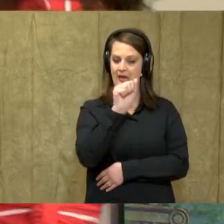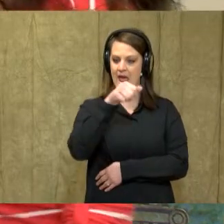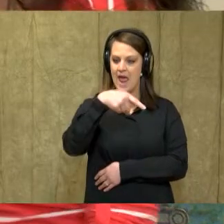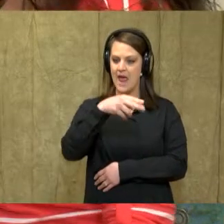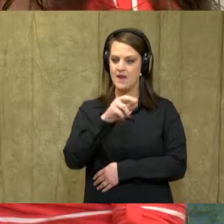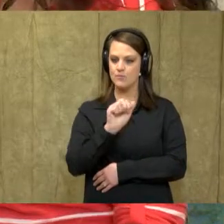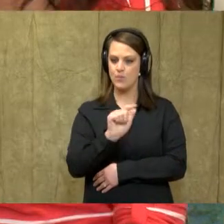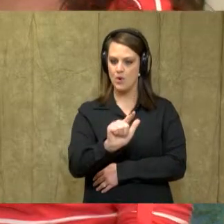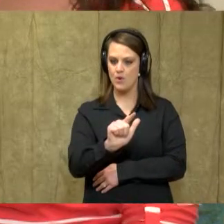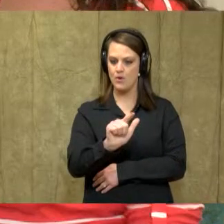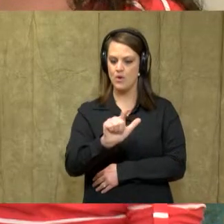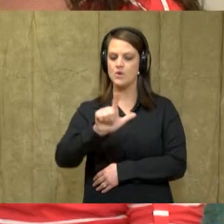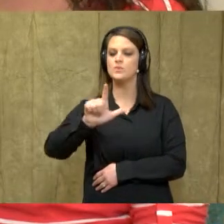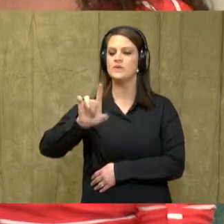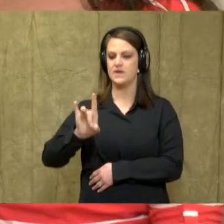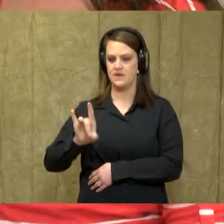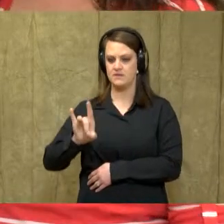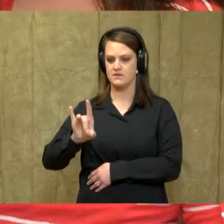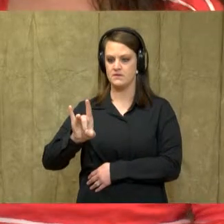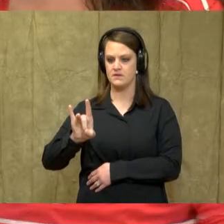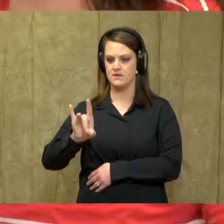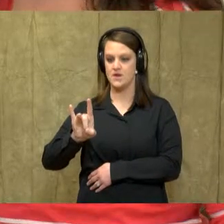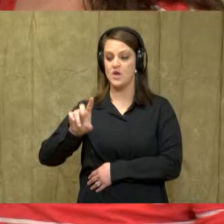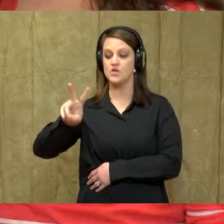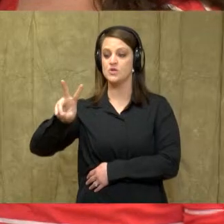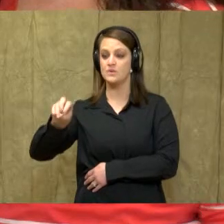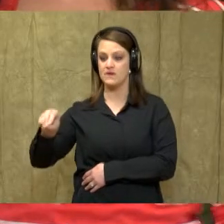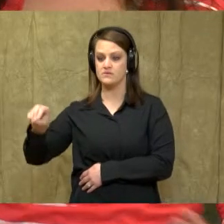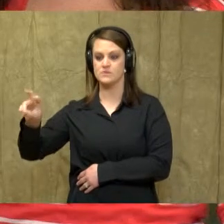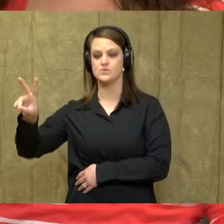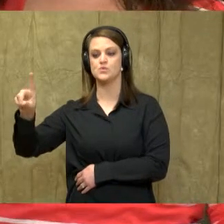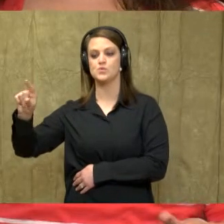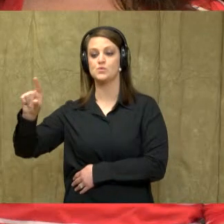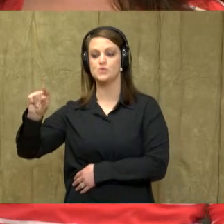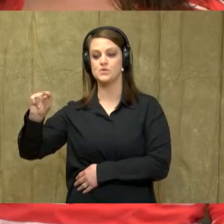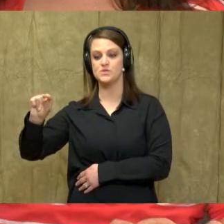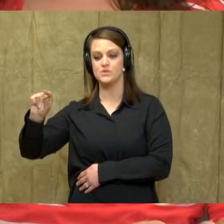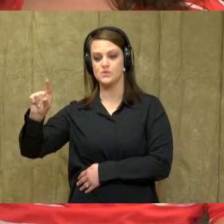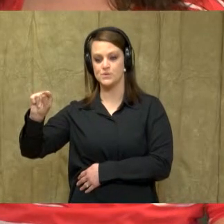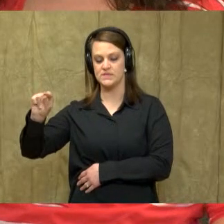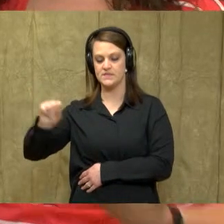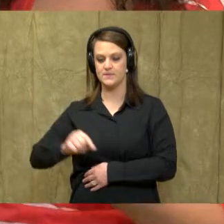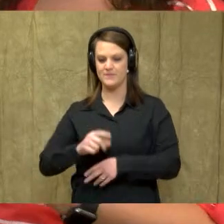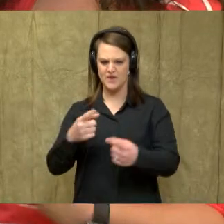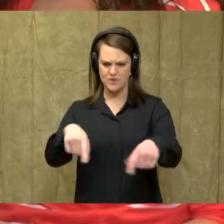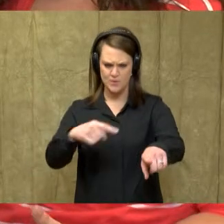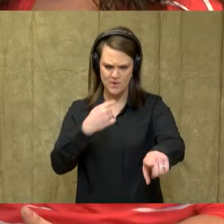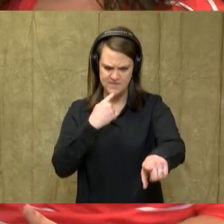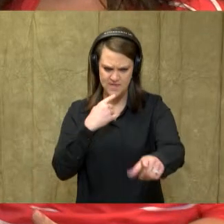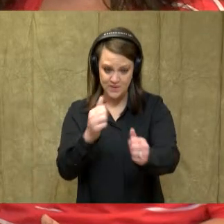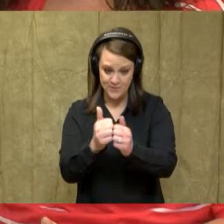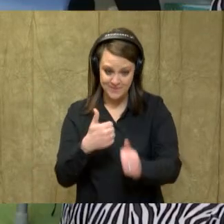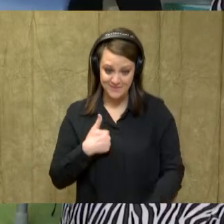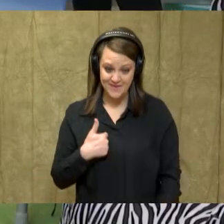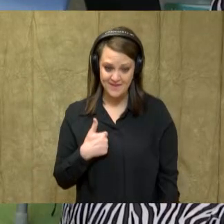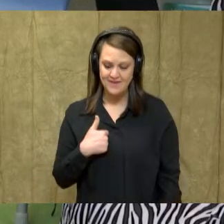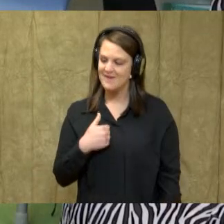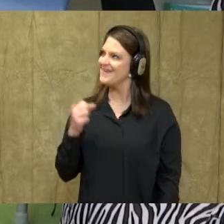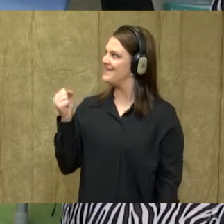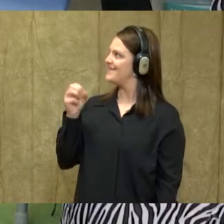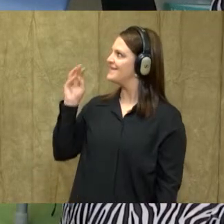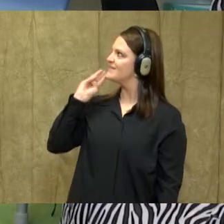April 28th, 2020. Can you guys say that with me? Miss Smith, can you say it with me? Yes,